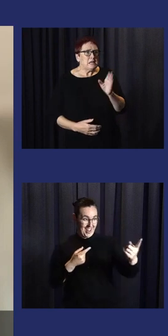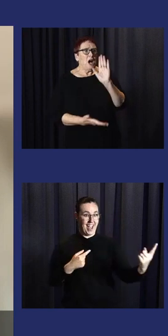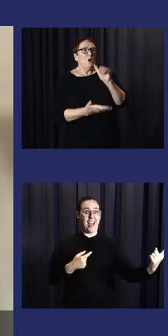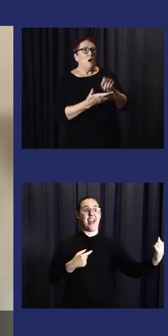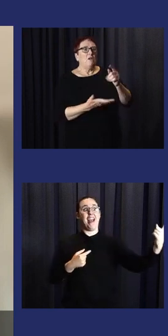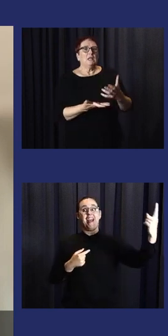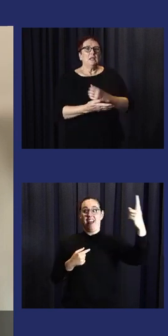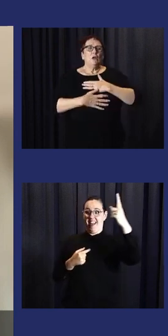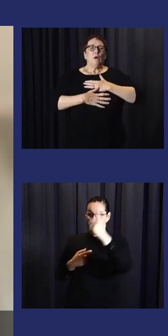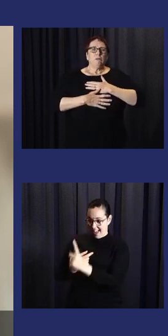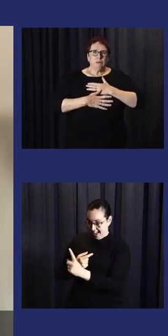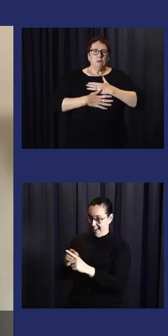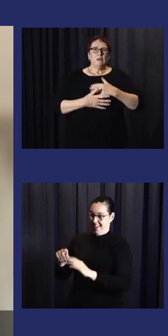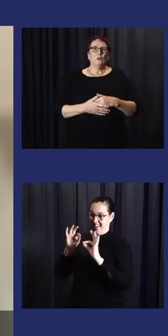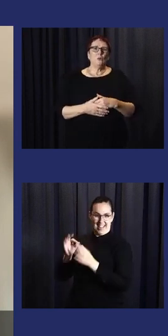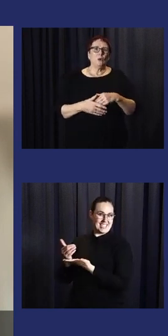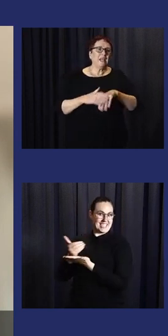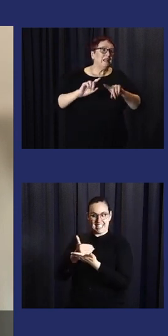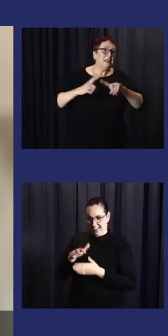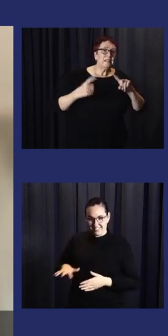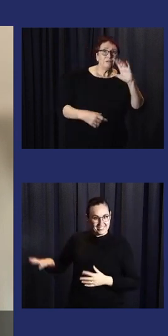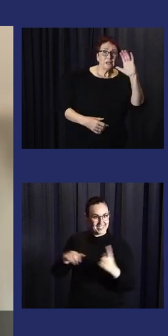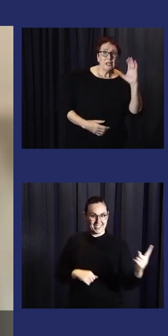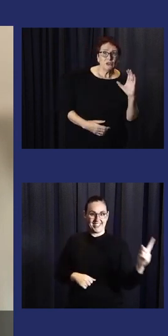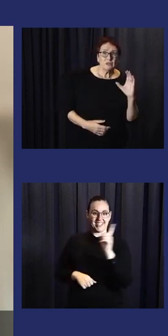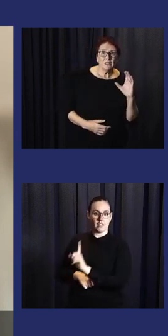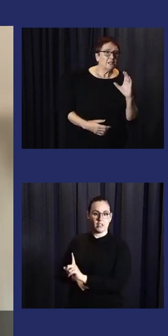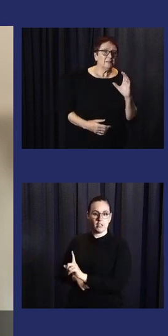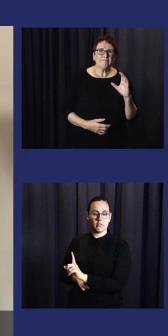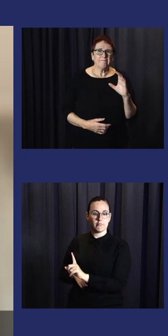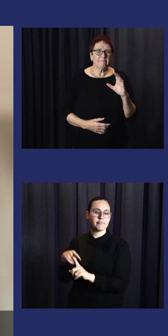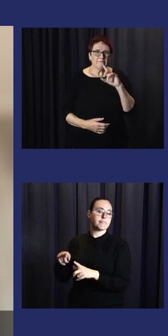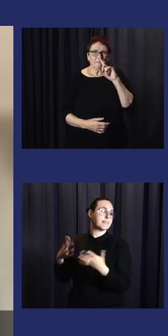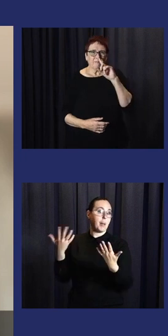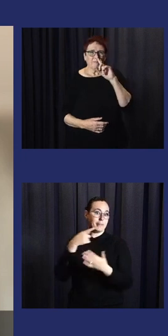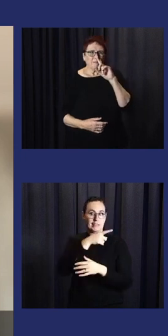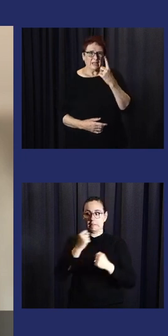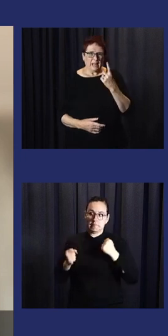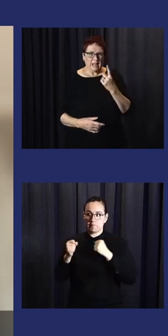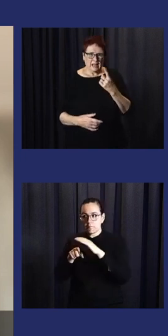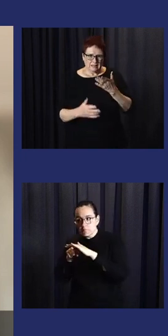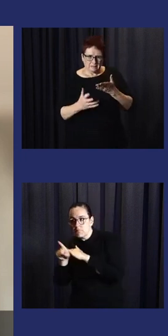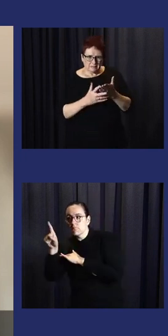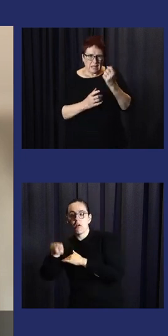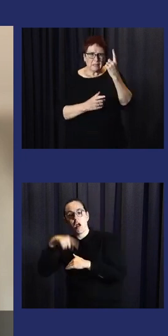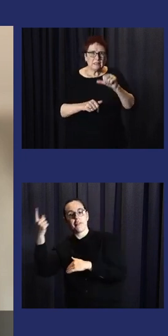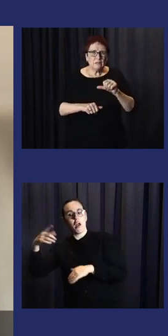and if they're in third-party states, then they're not accessible, the processes aren't accessible, there